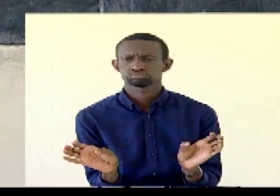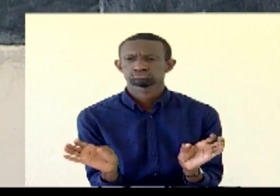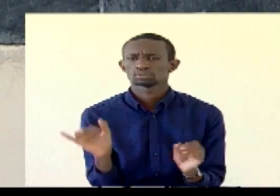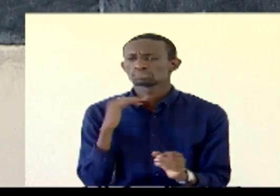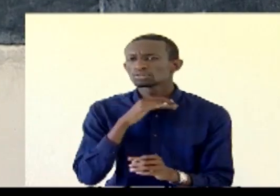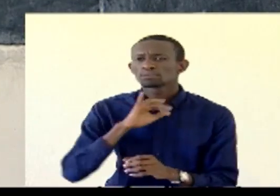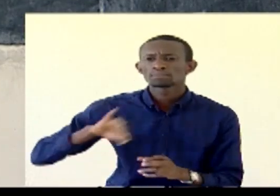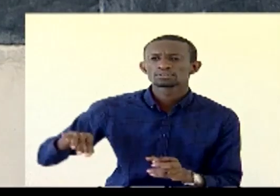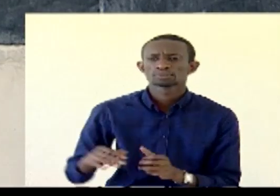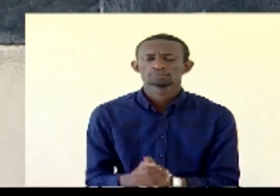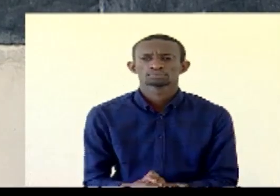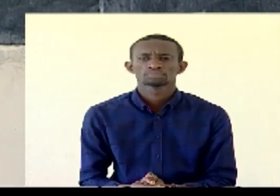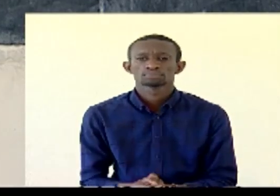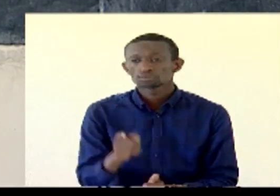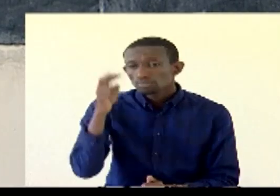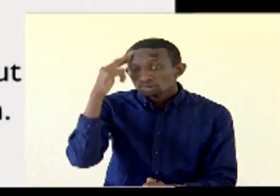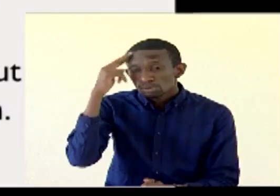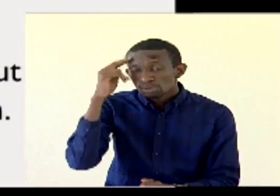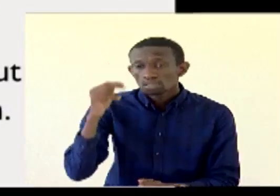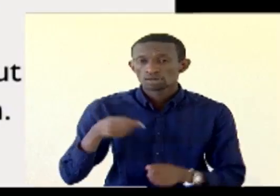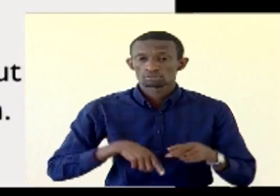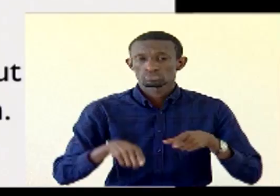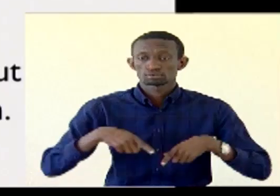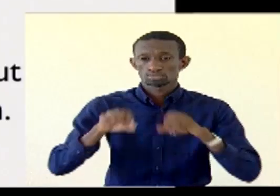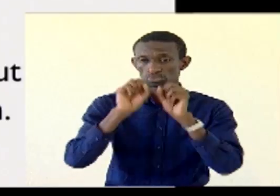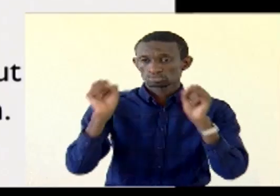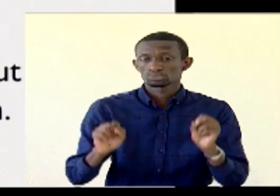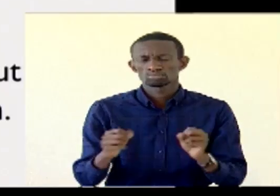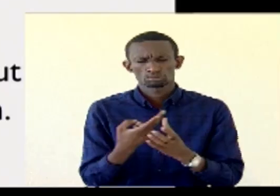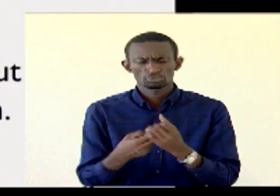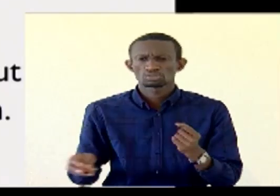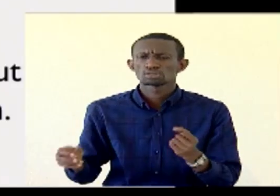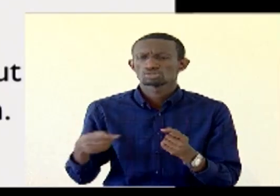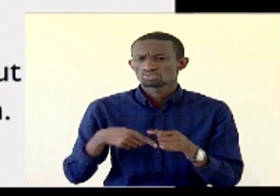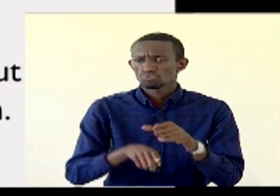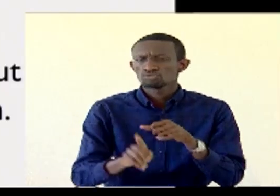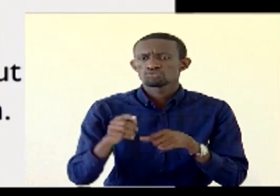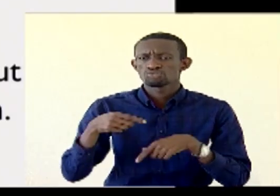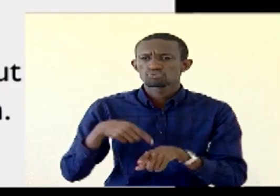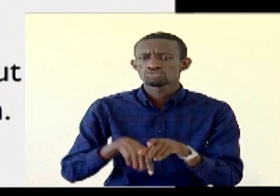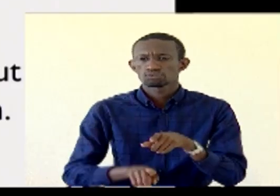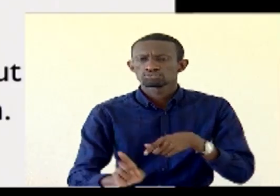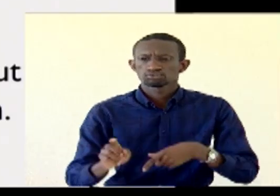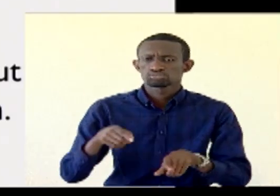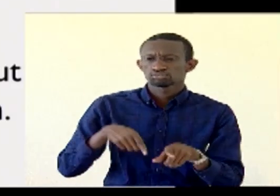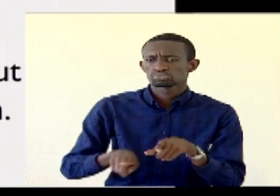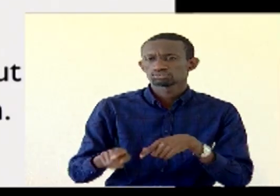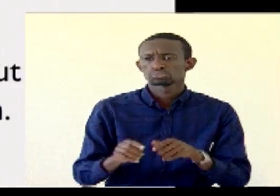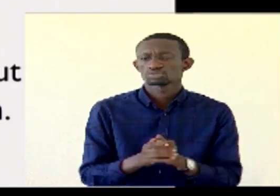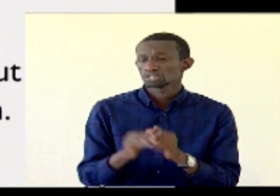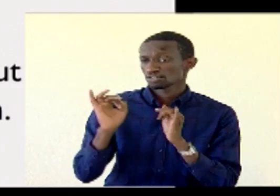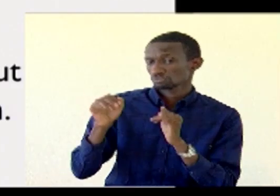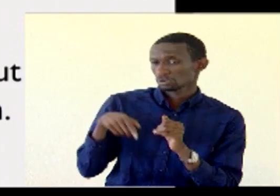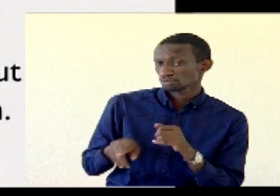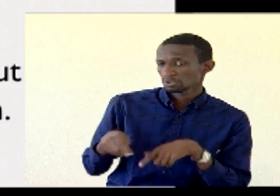main purpose of the urinary system is to remove urine from the body. You know how the urine is going to be removed from the body, because if urine is